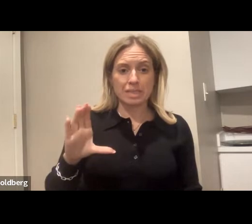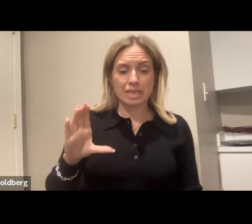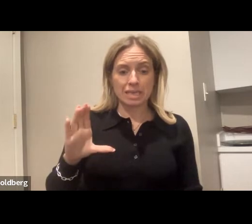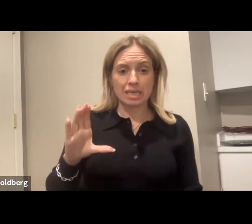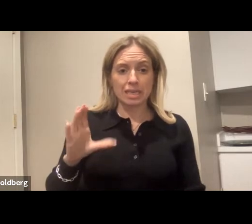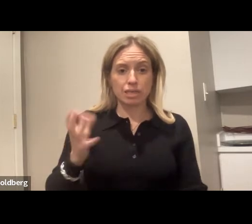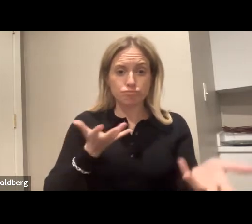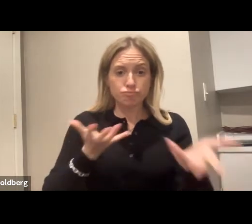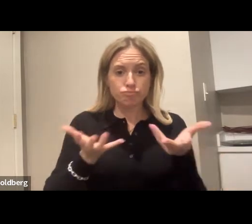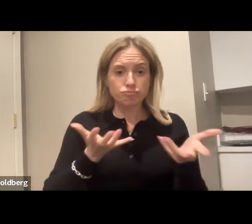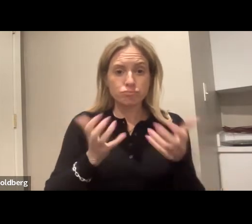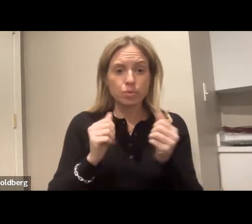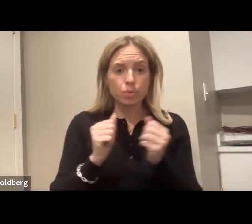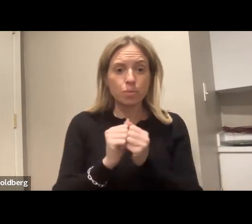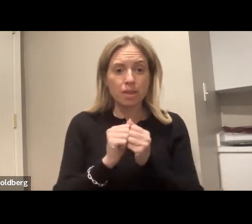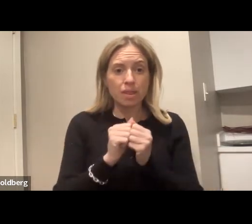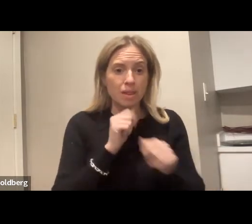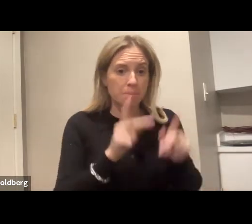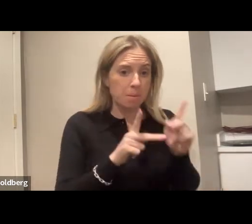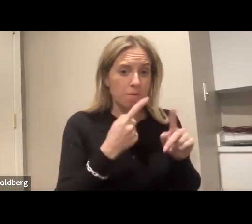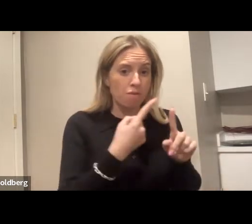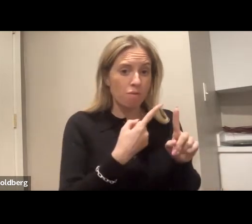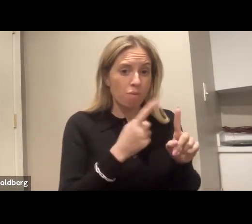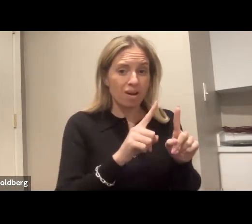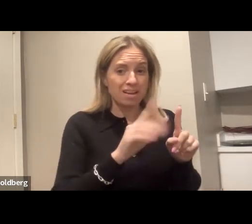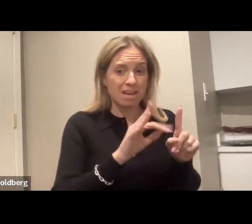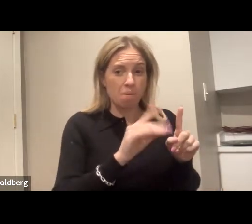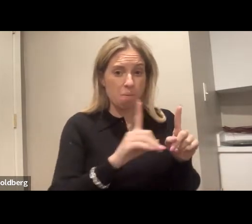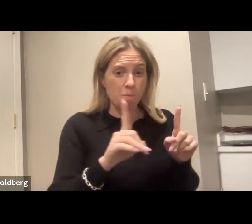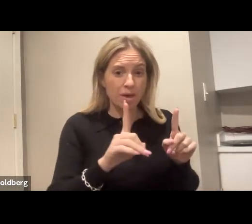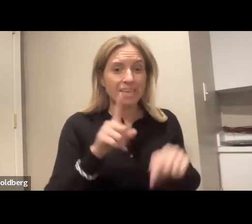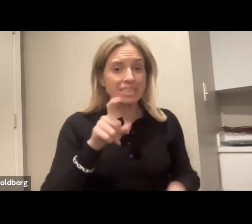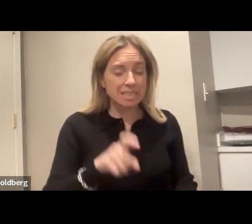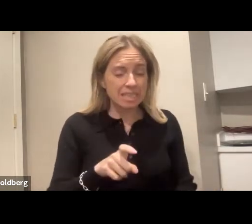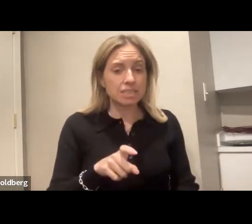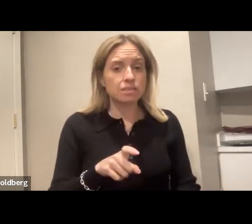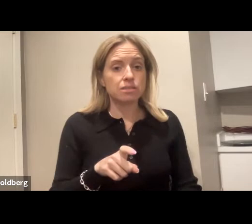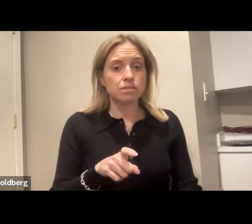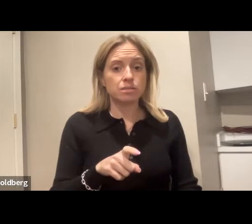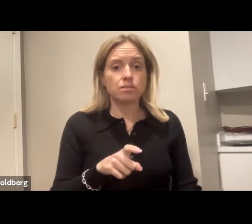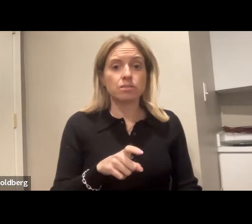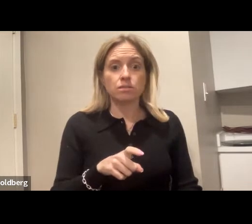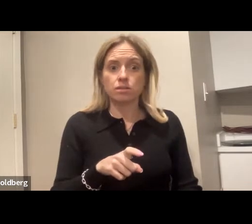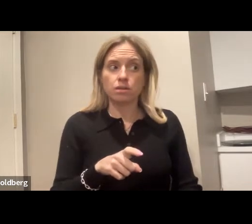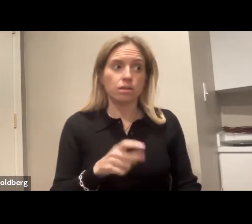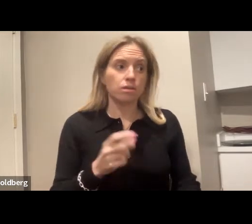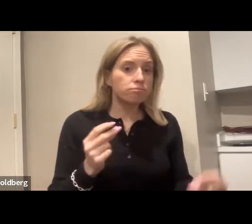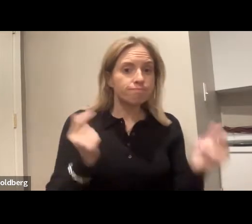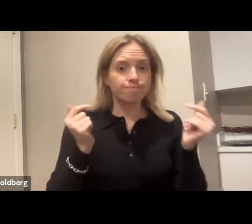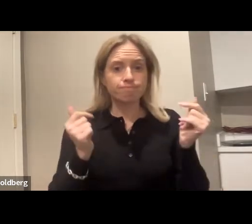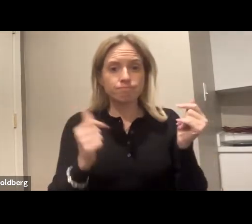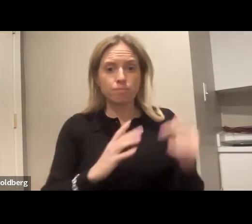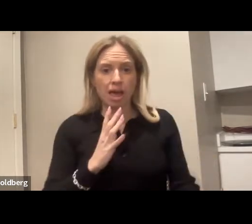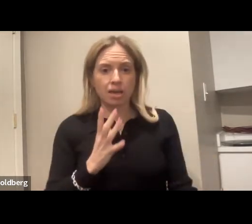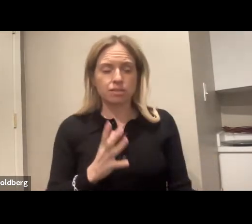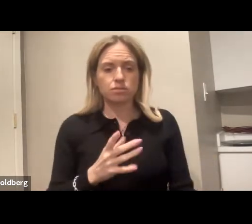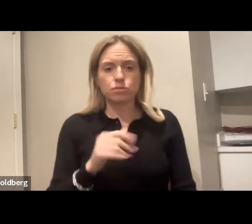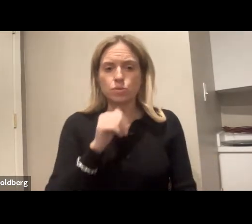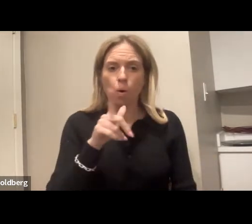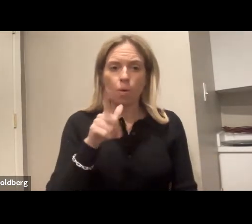interfaces with a member of the public for 911. It needs to be efficient and polite. We don't